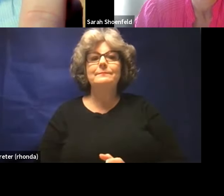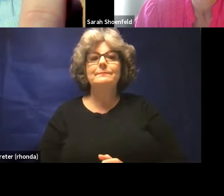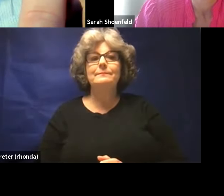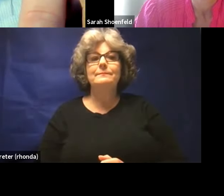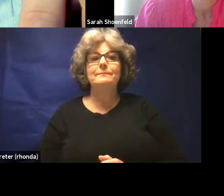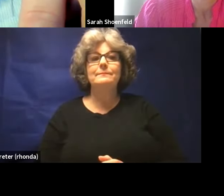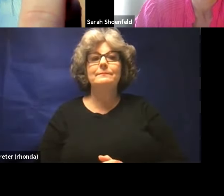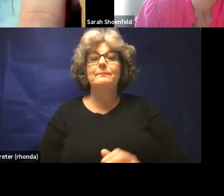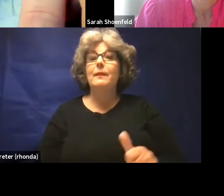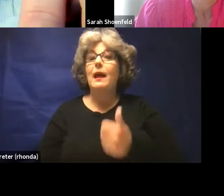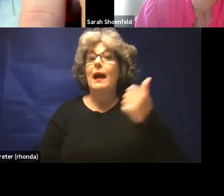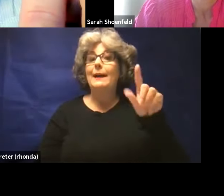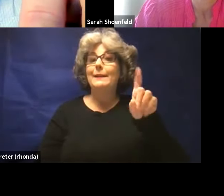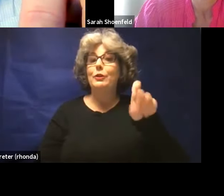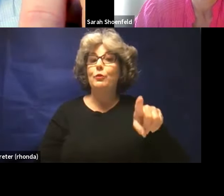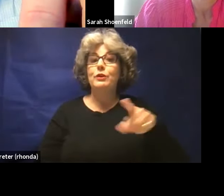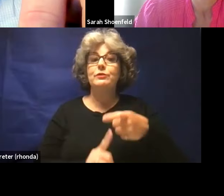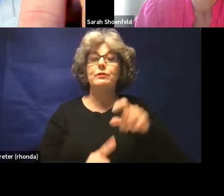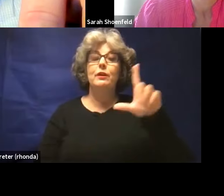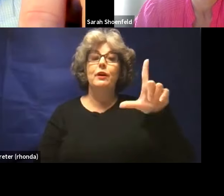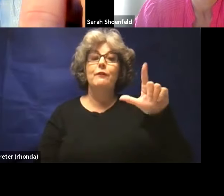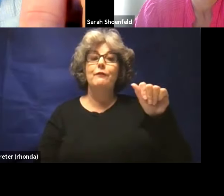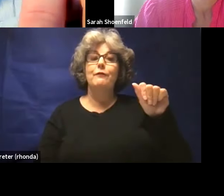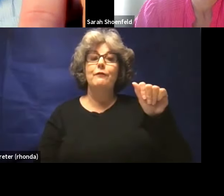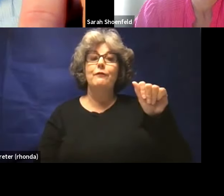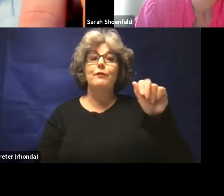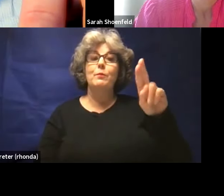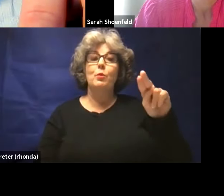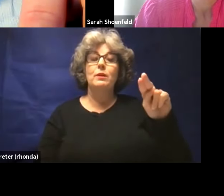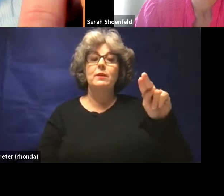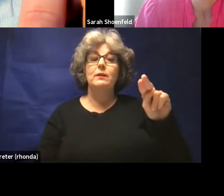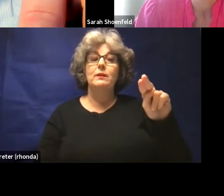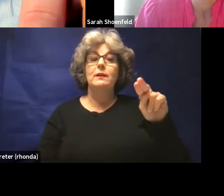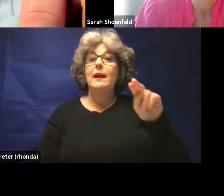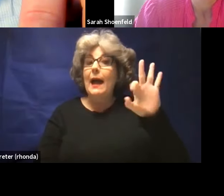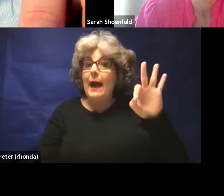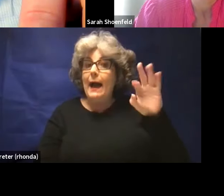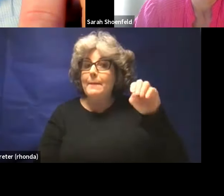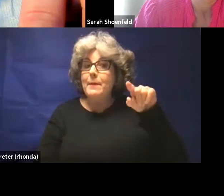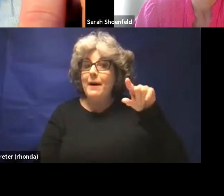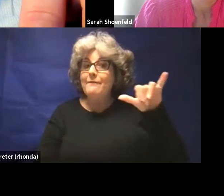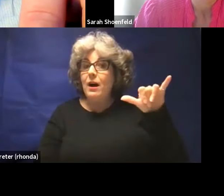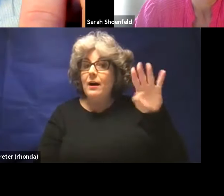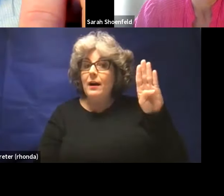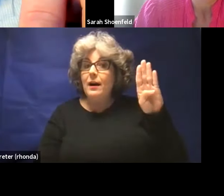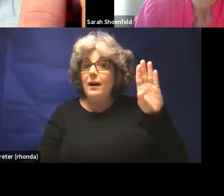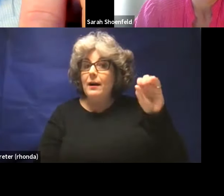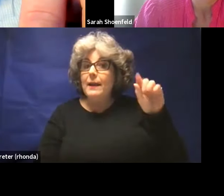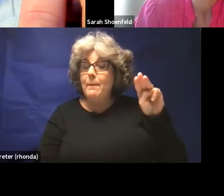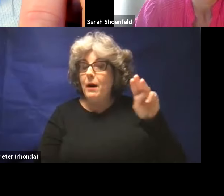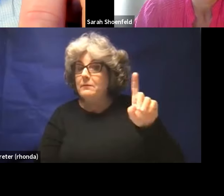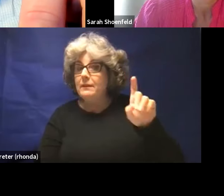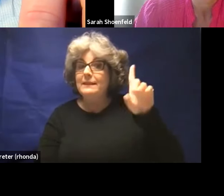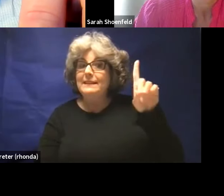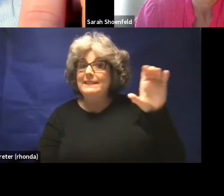Mm-hmm. And there's another question here from Lorna asking if there are any oral histories in Foggy Bottom. She did one at the